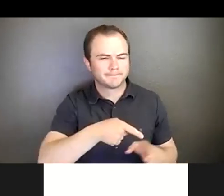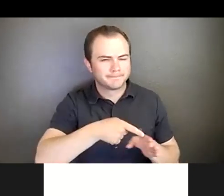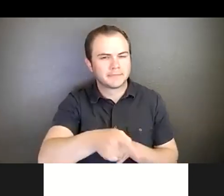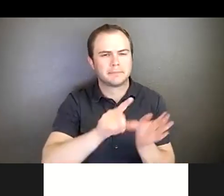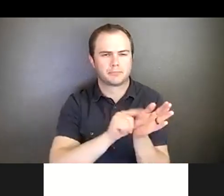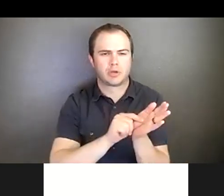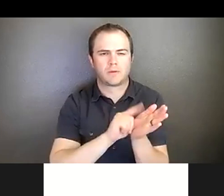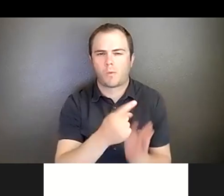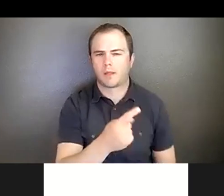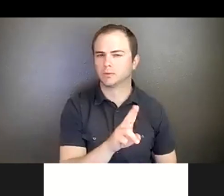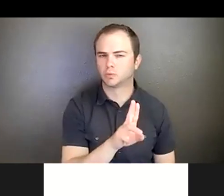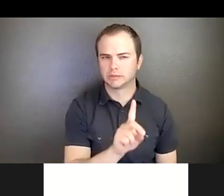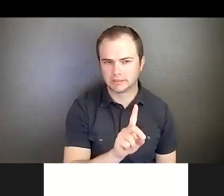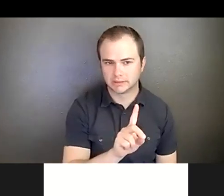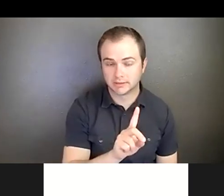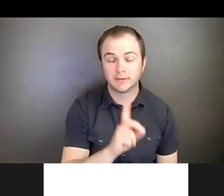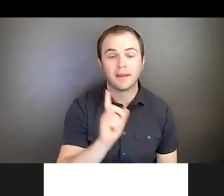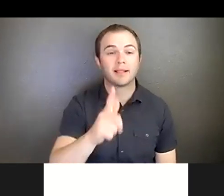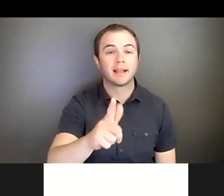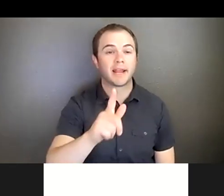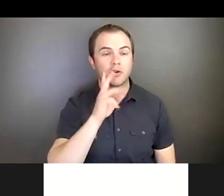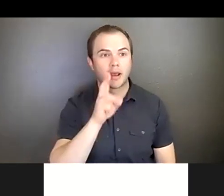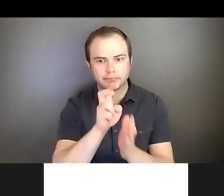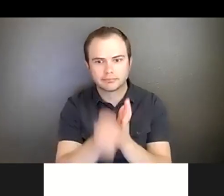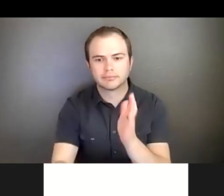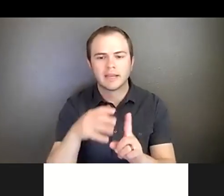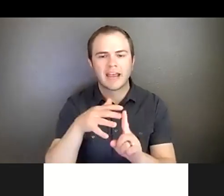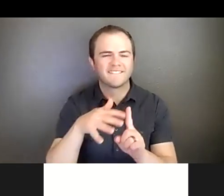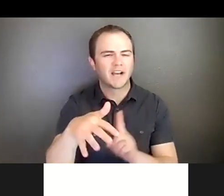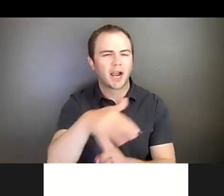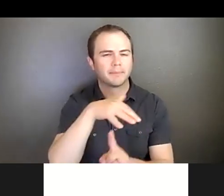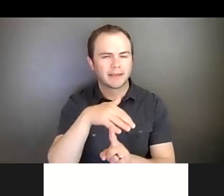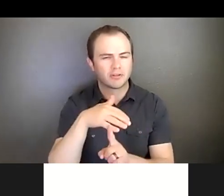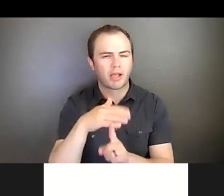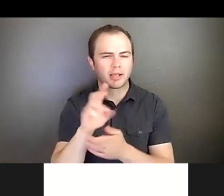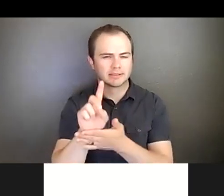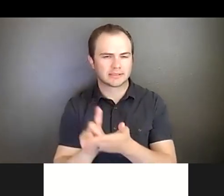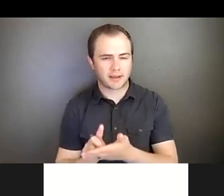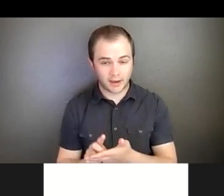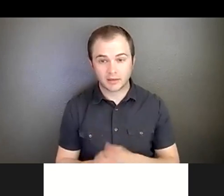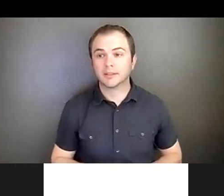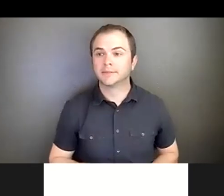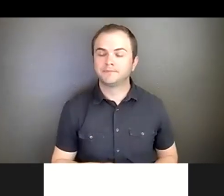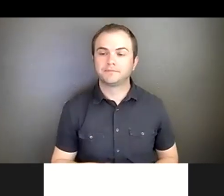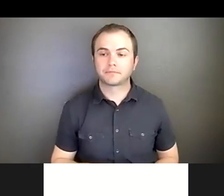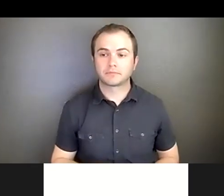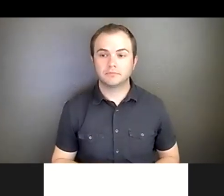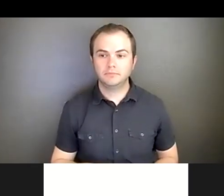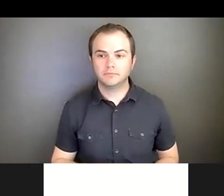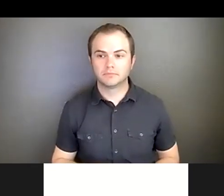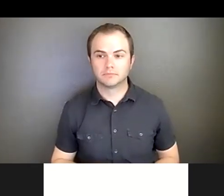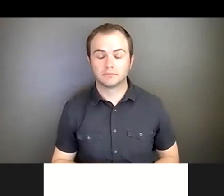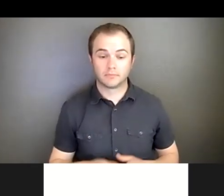two-dimensional, and then got more into environmental graphic design. And something that is really true to both print